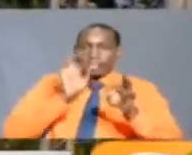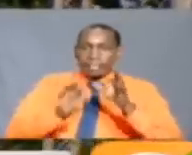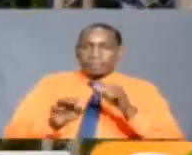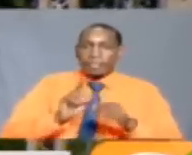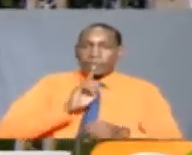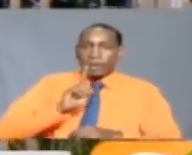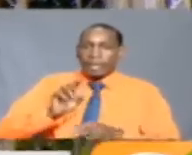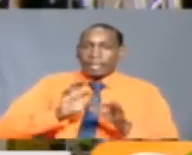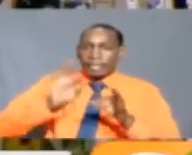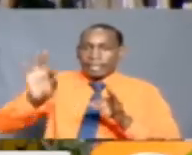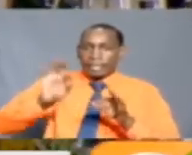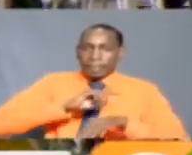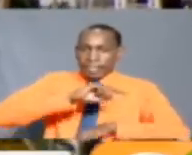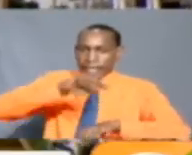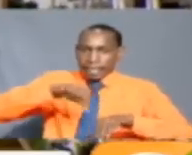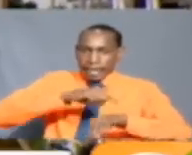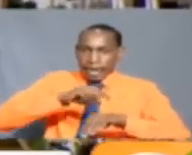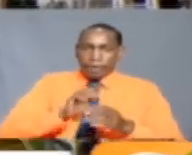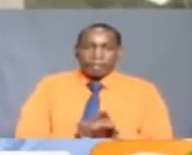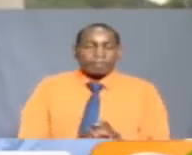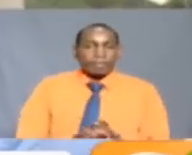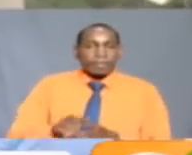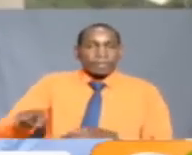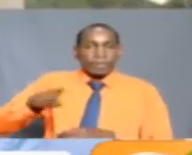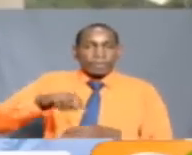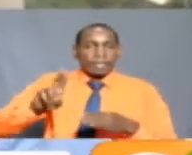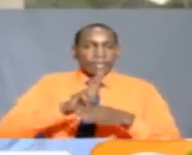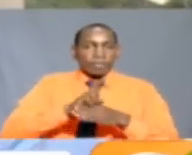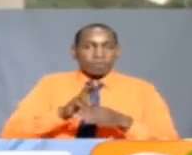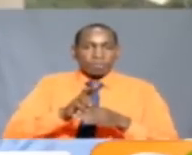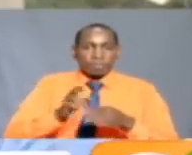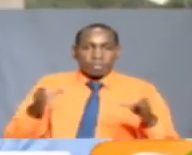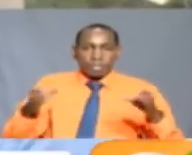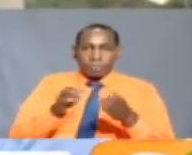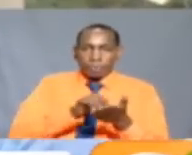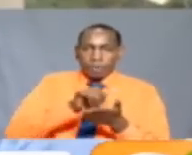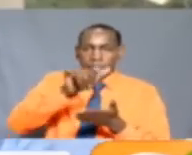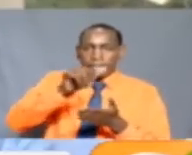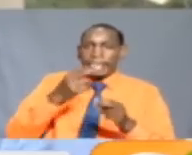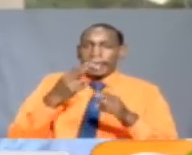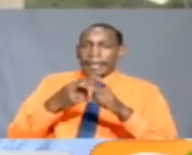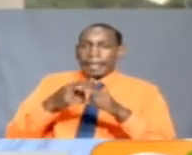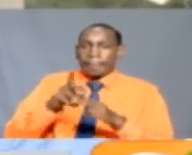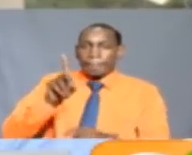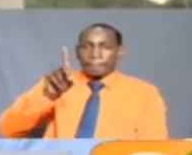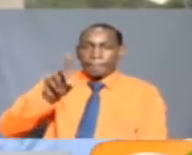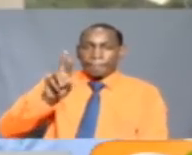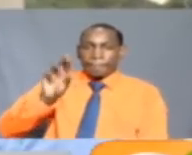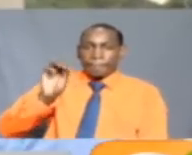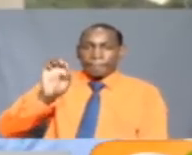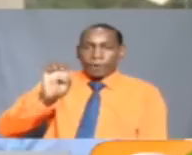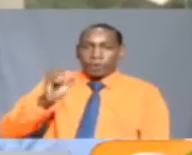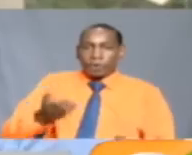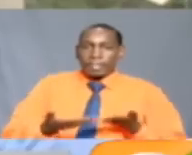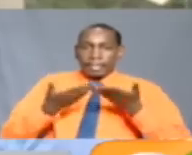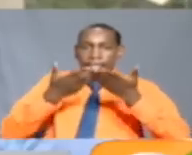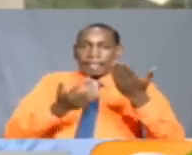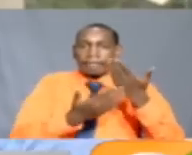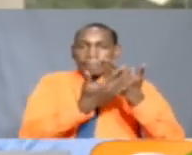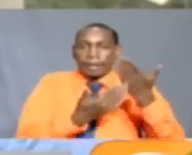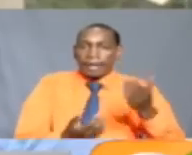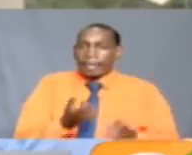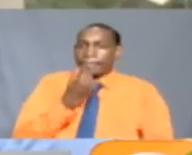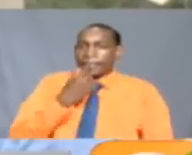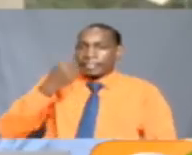100 kilometers per hour. We use small autonomous aircraft, so people call them drones, to deliver blood, medicines,